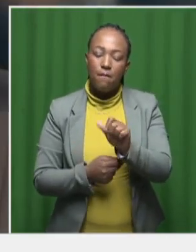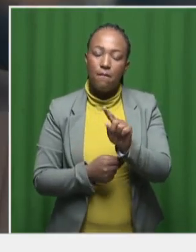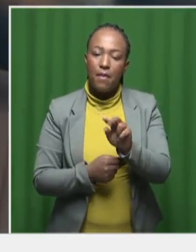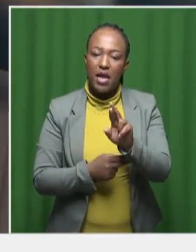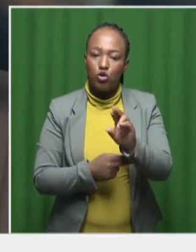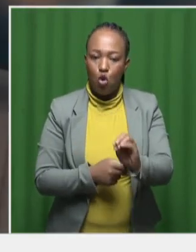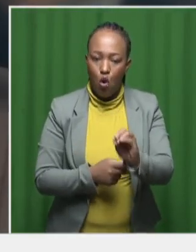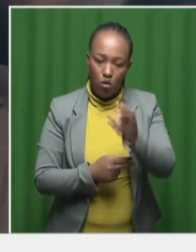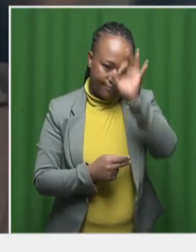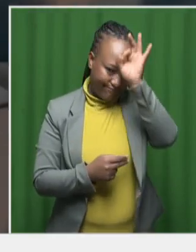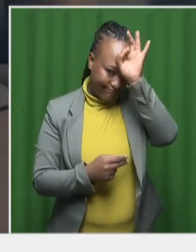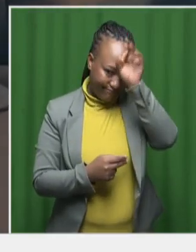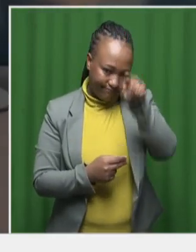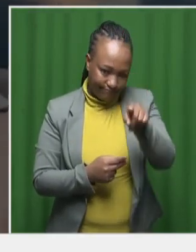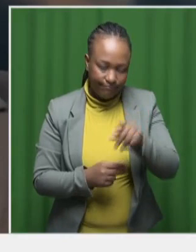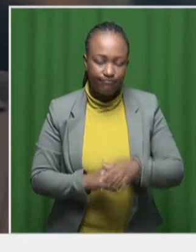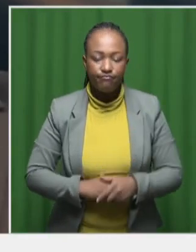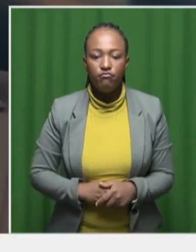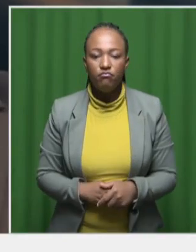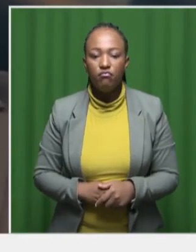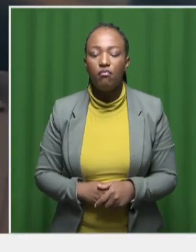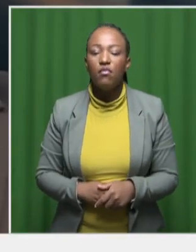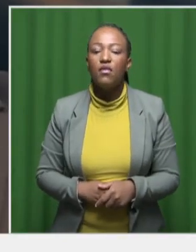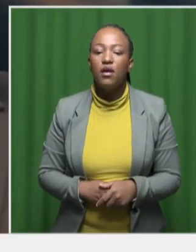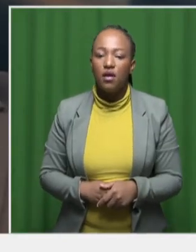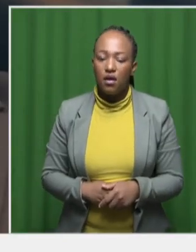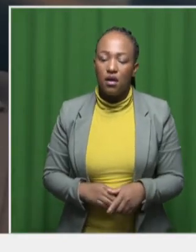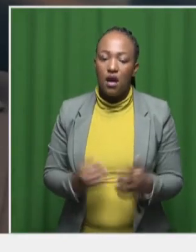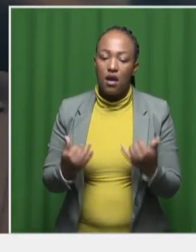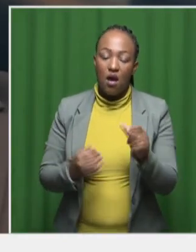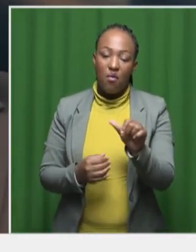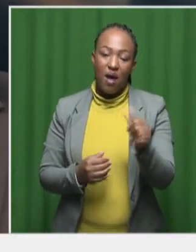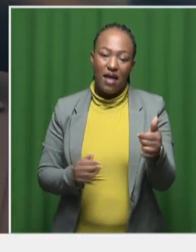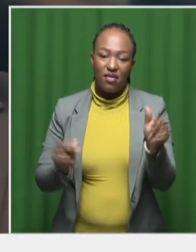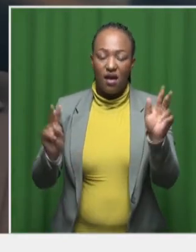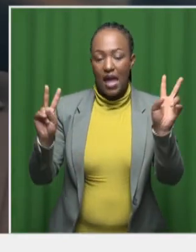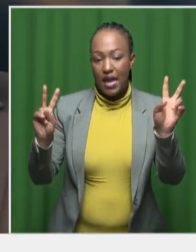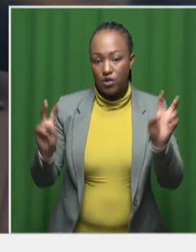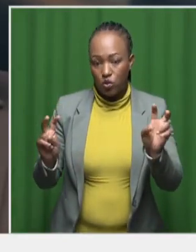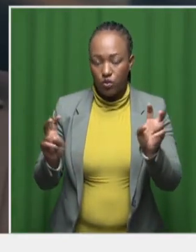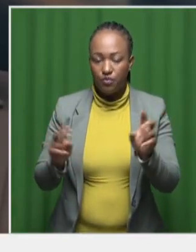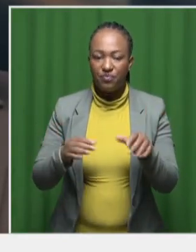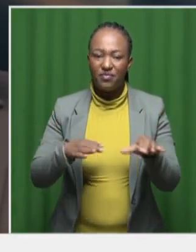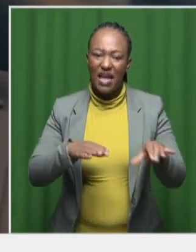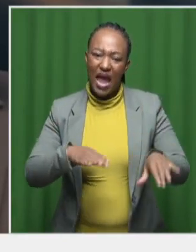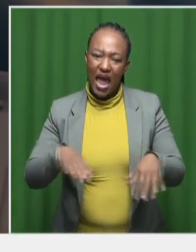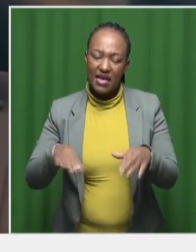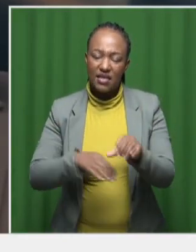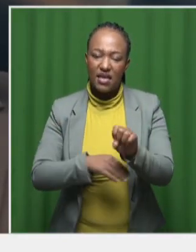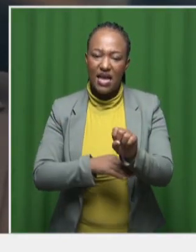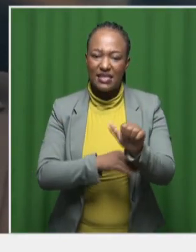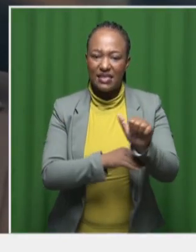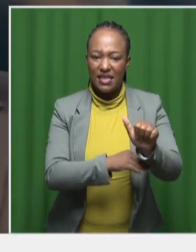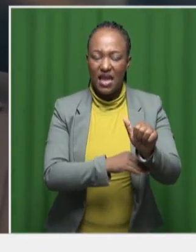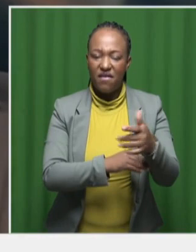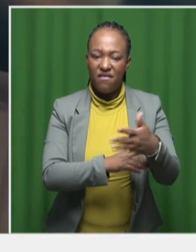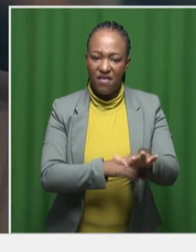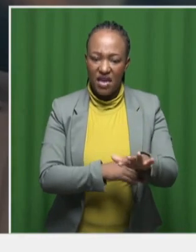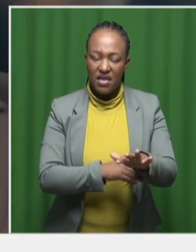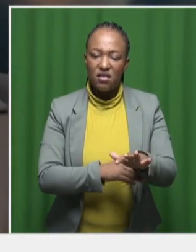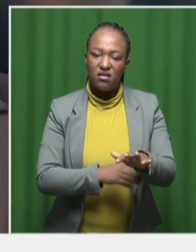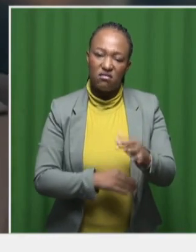few of the other issues that are plaguing you right now, because if we look at Action SA, they've instituted a civil case against the